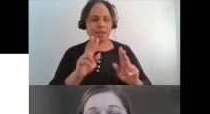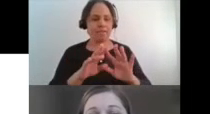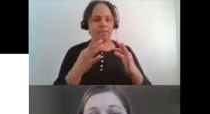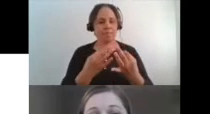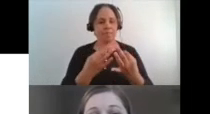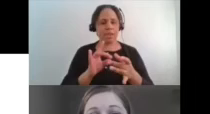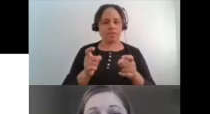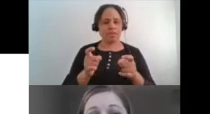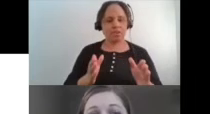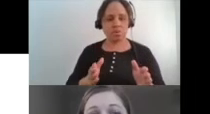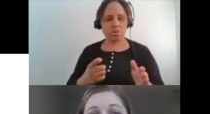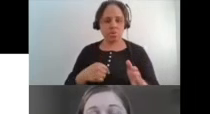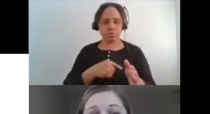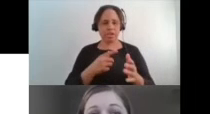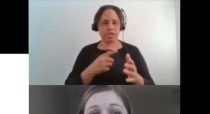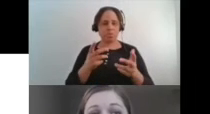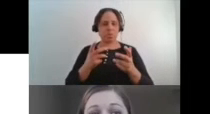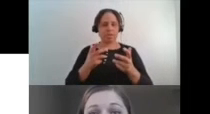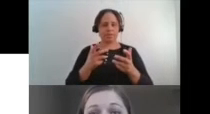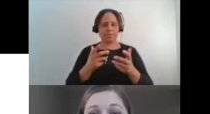we really want your